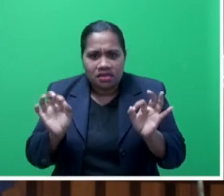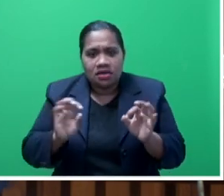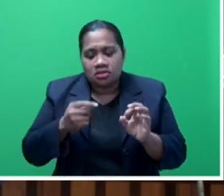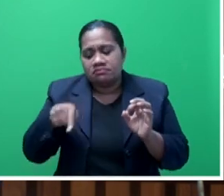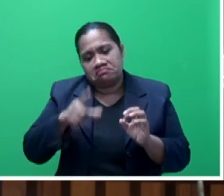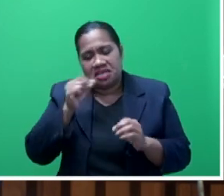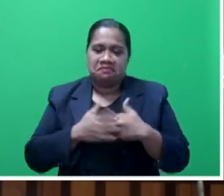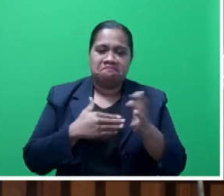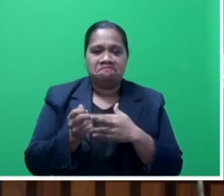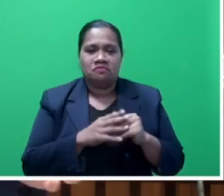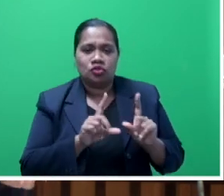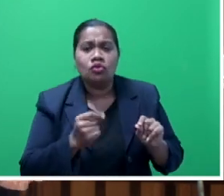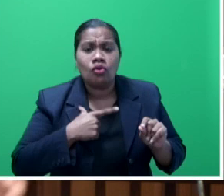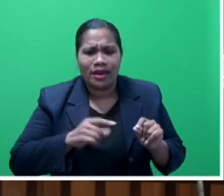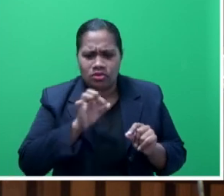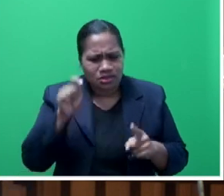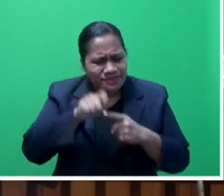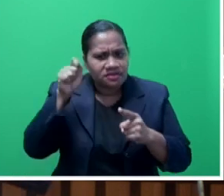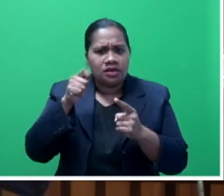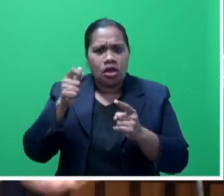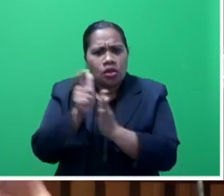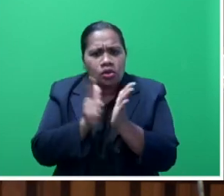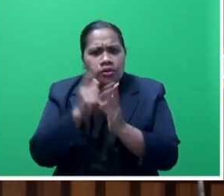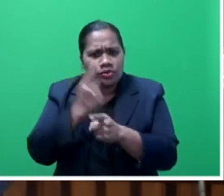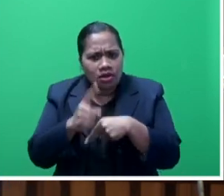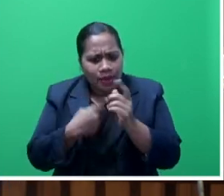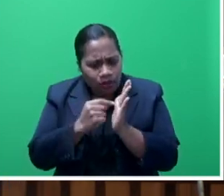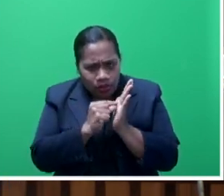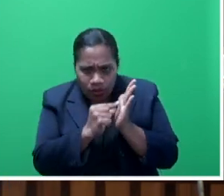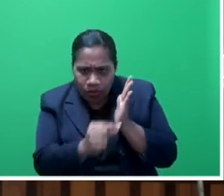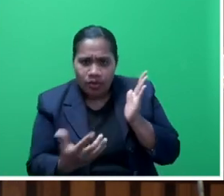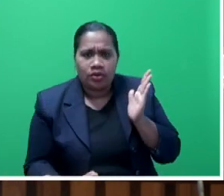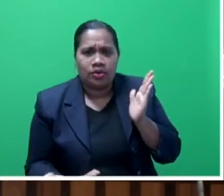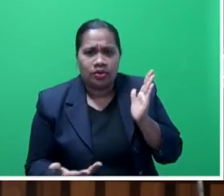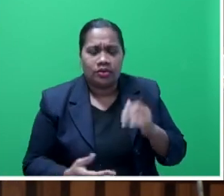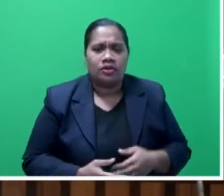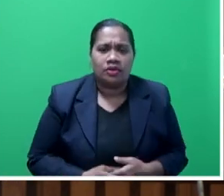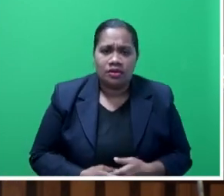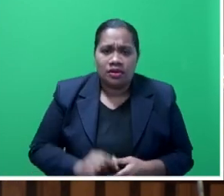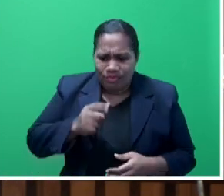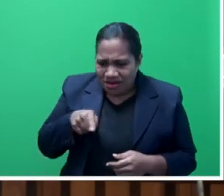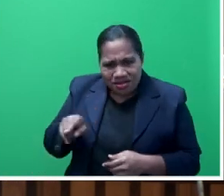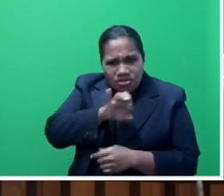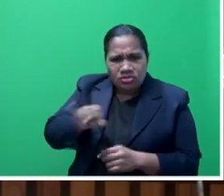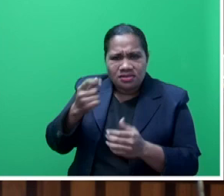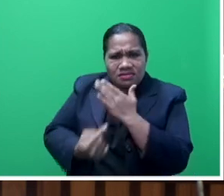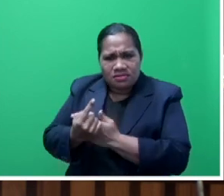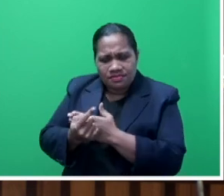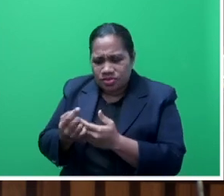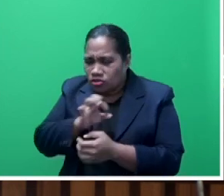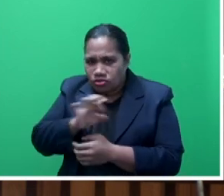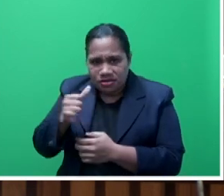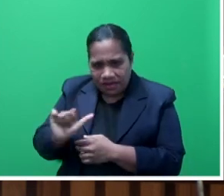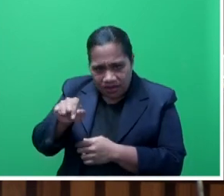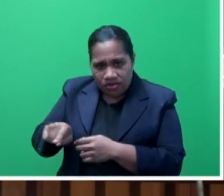for example, getting assets that were illegally obtained because they didn't have the permit in the first place. So this bill actually makes the laws a